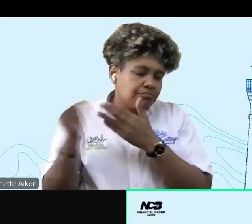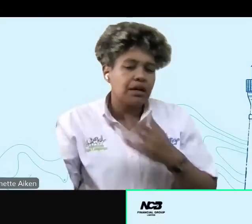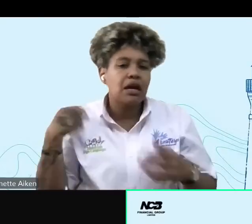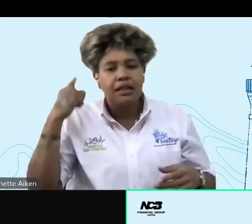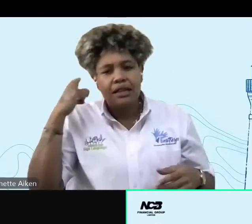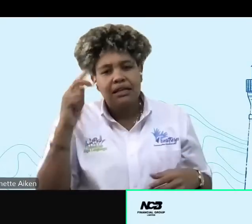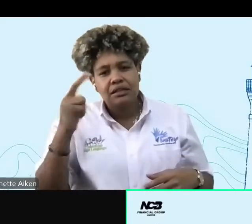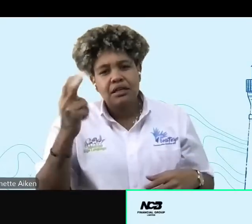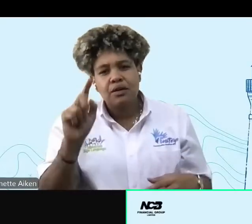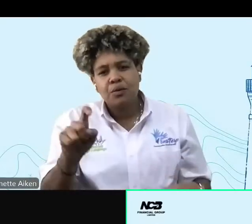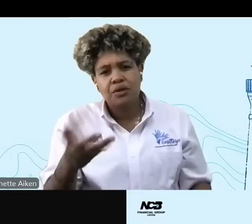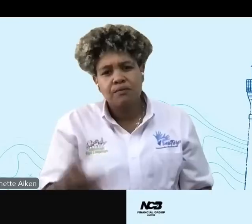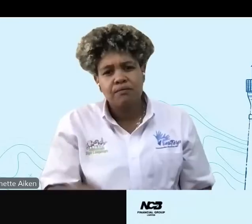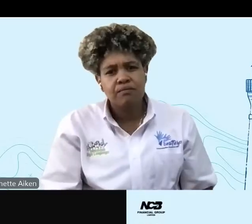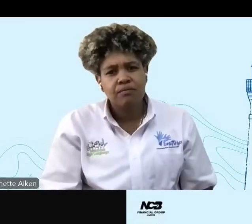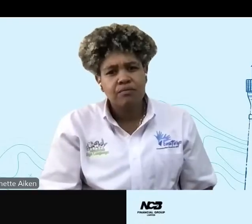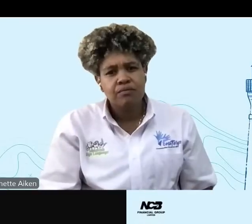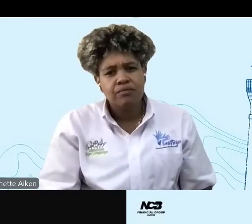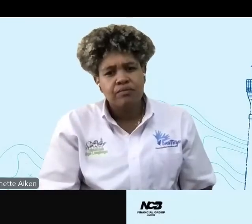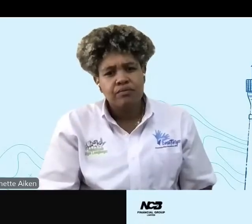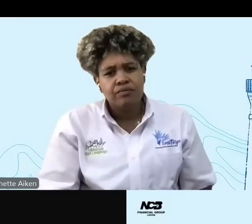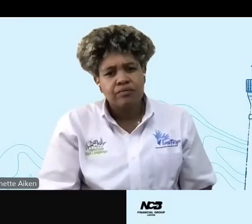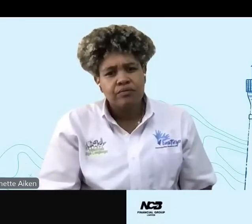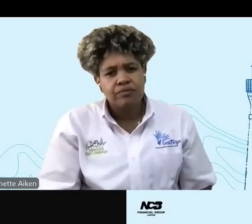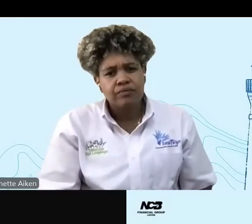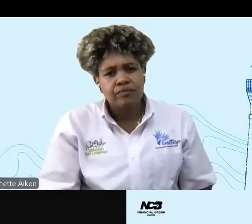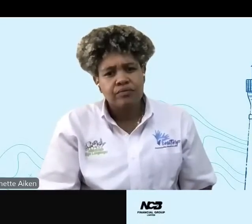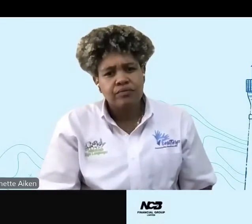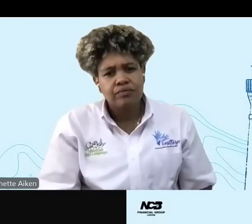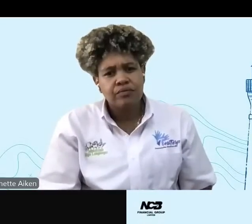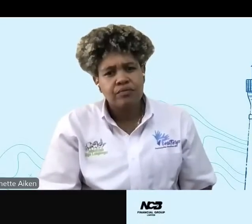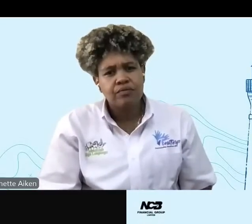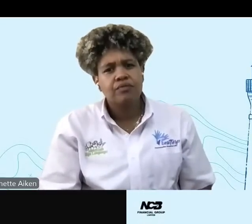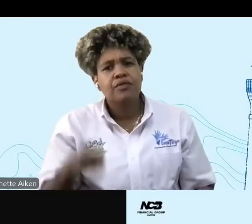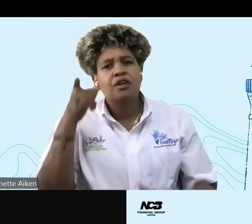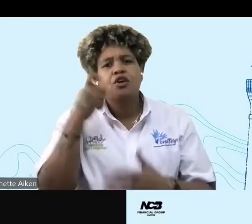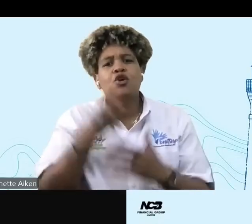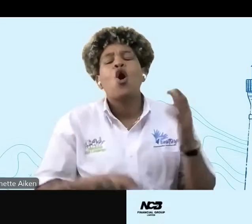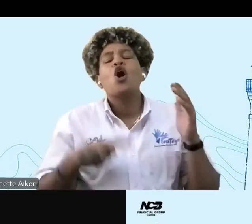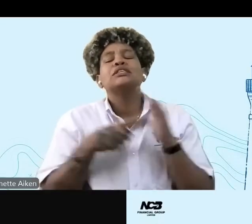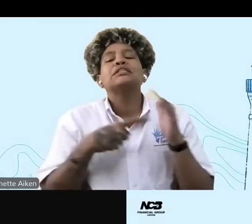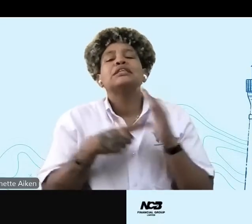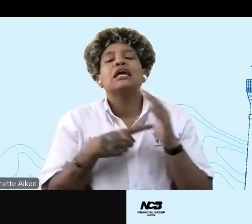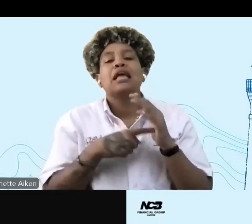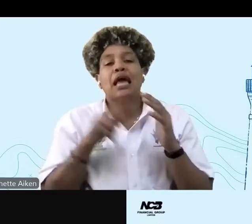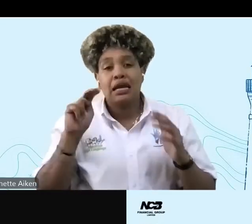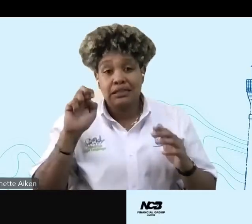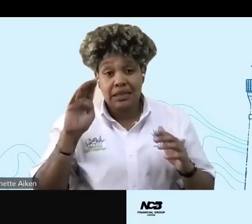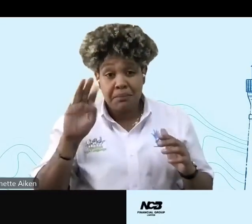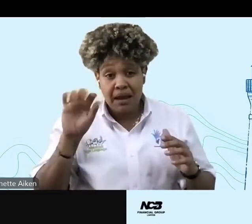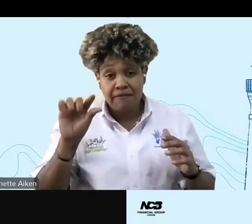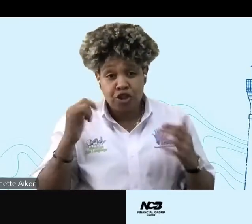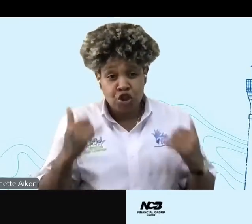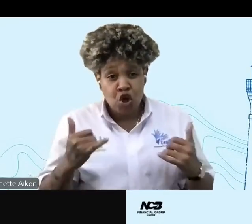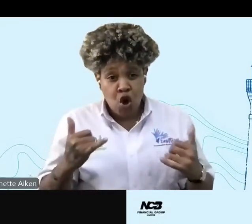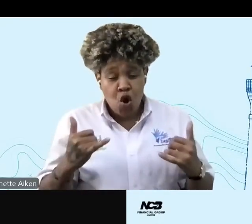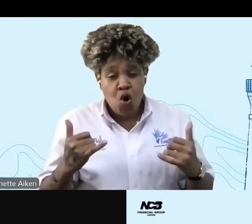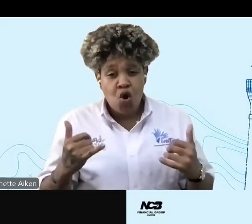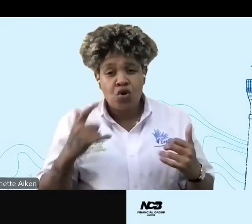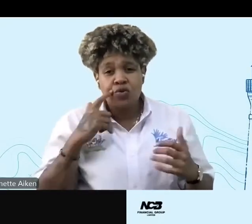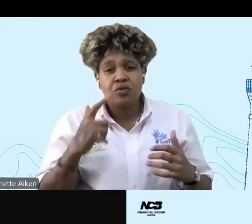second question. Yeah, the second question was about the cost of debt of NCBFG now as